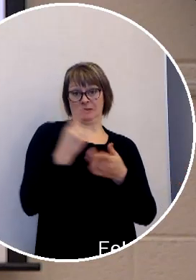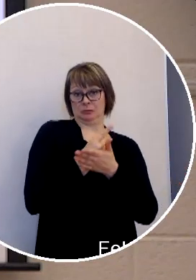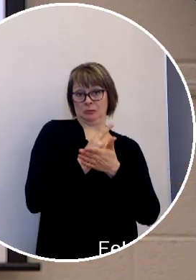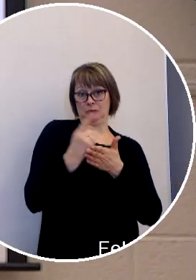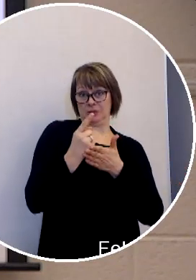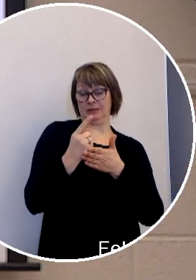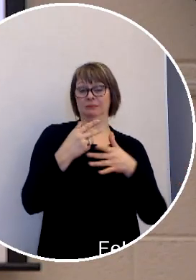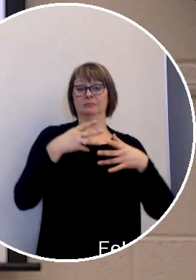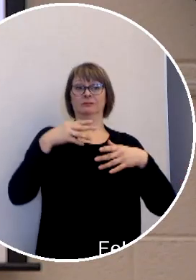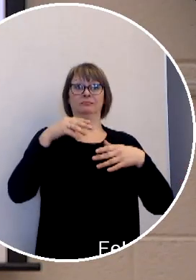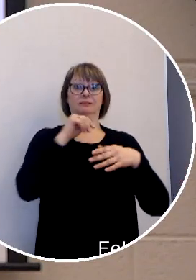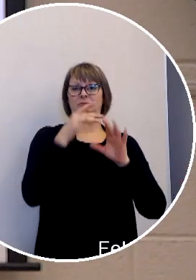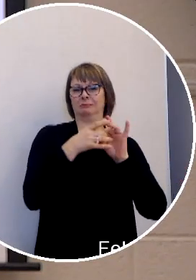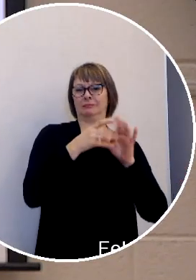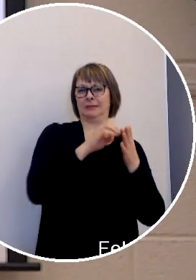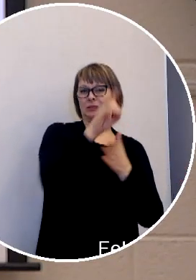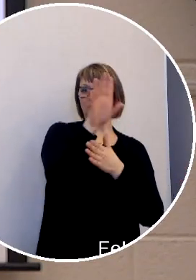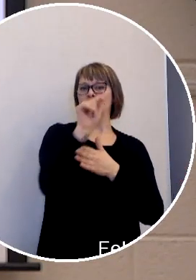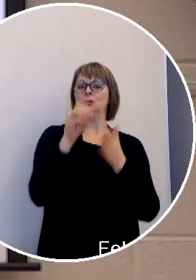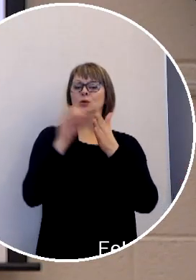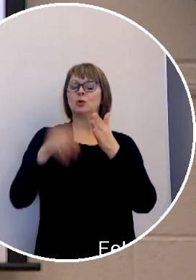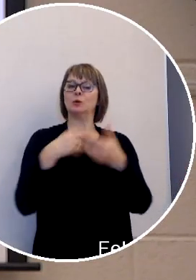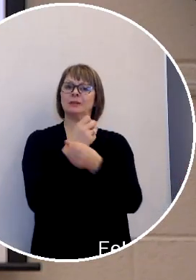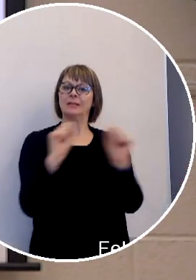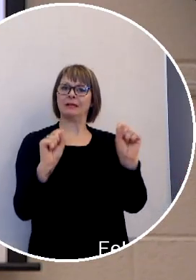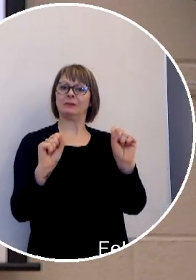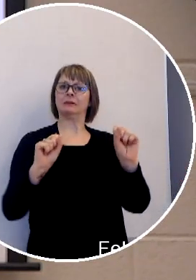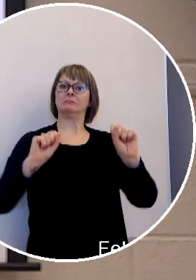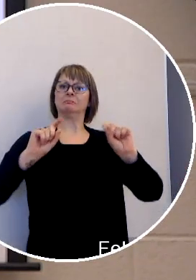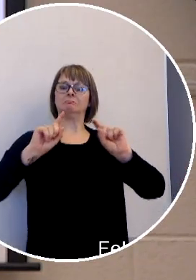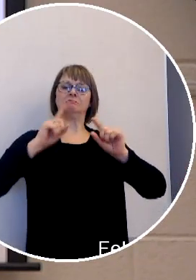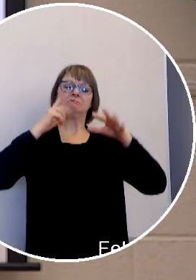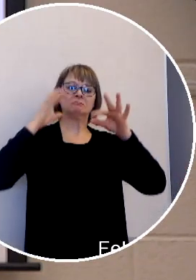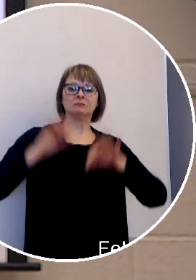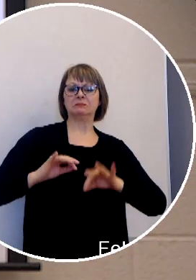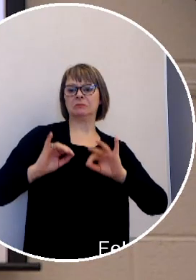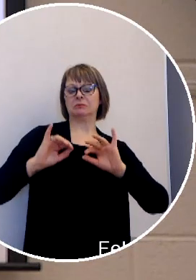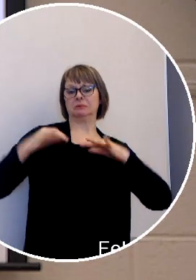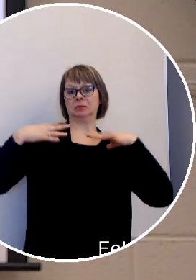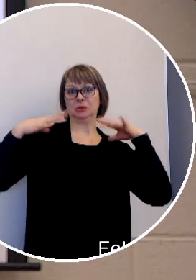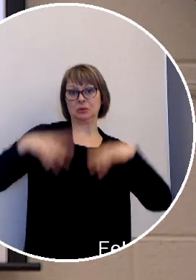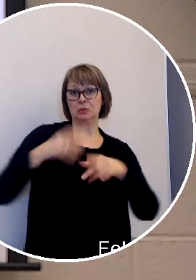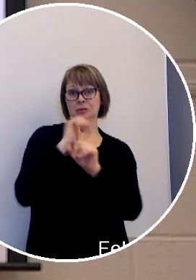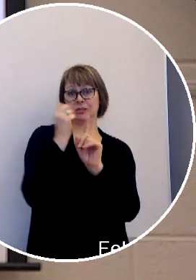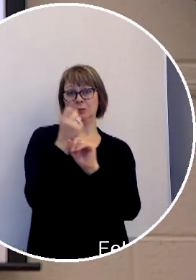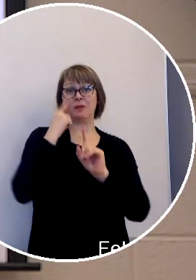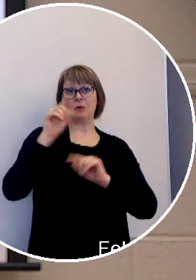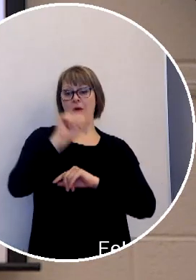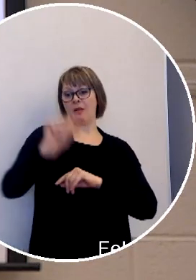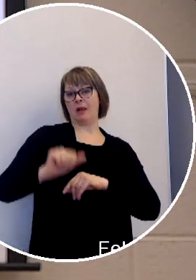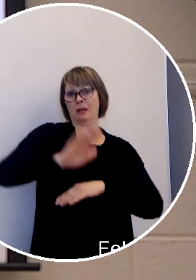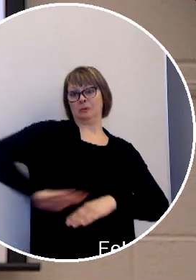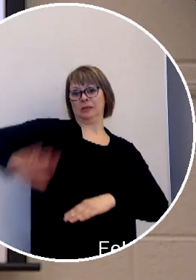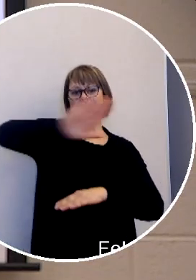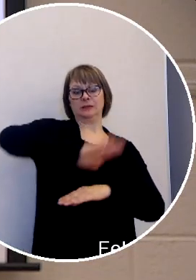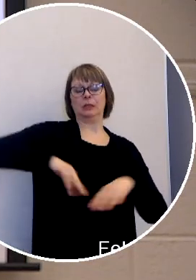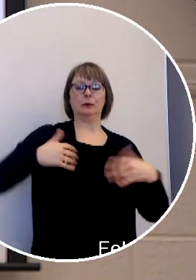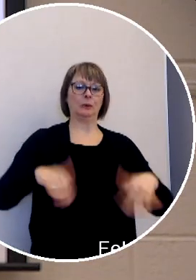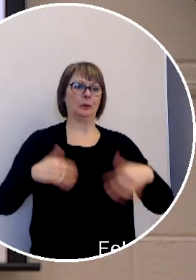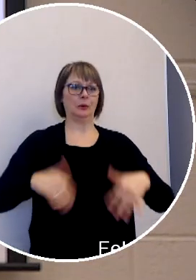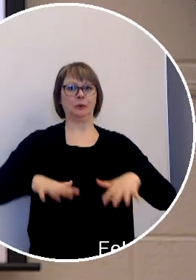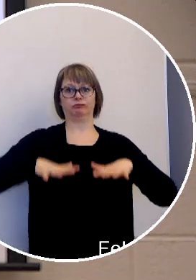in education, but certainly in student safety and making decisions about the snow situation on the Avalon Peninsula over the last couple of